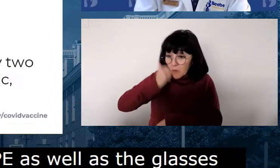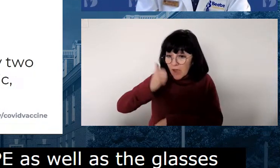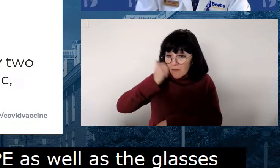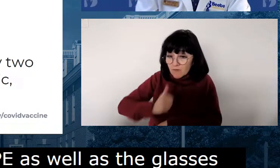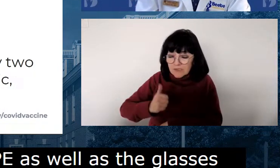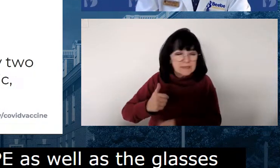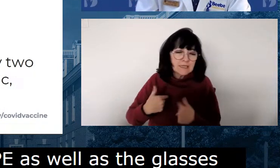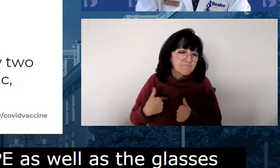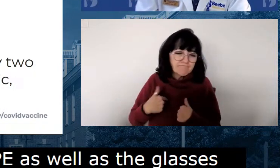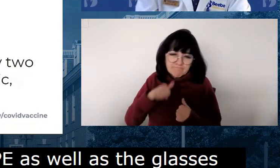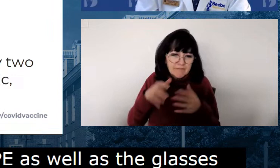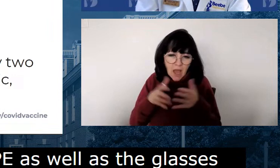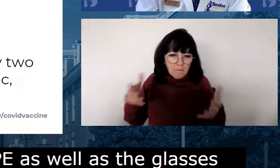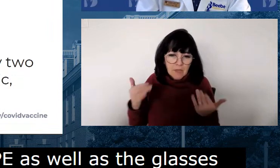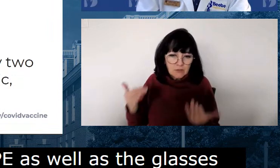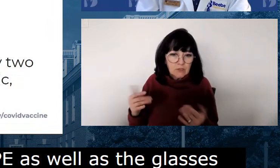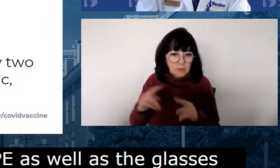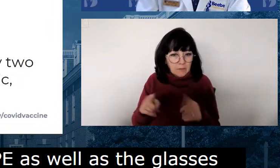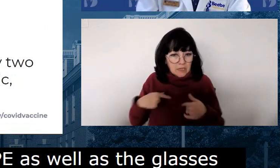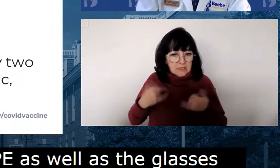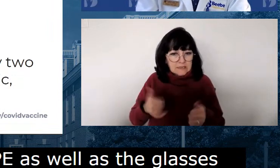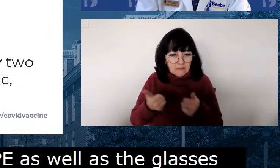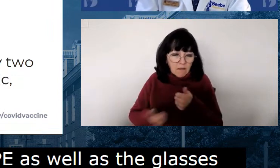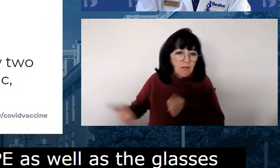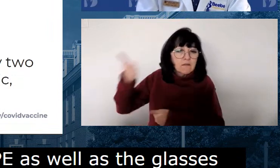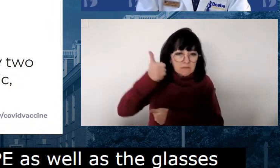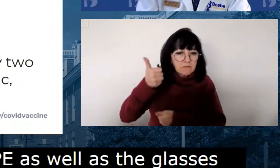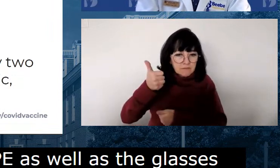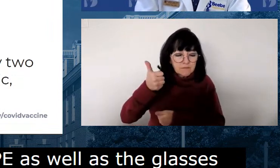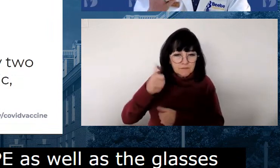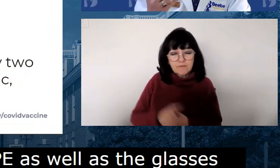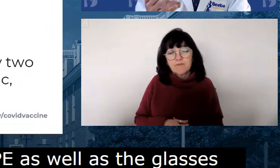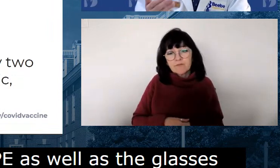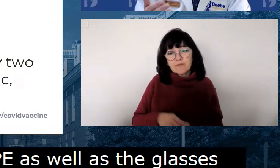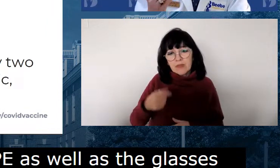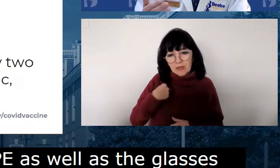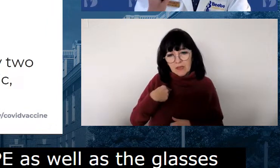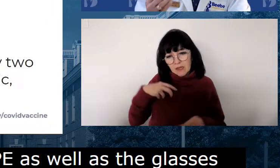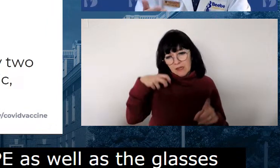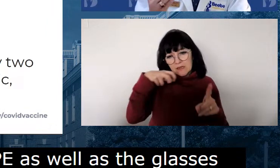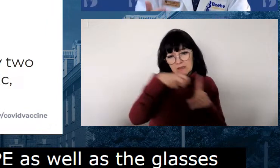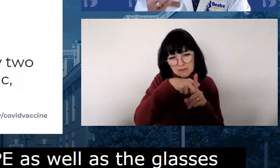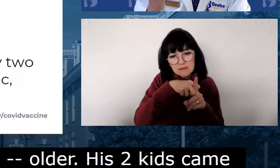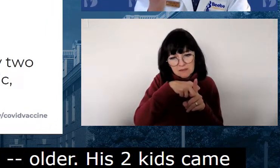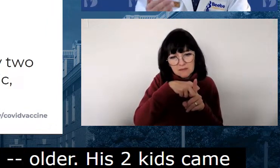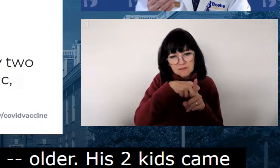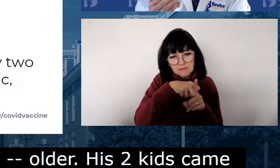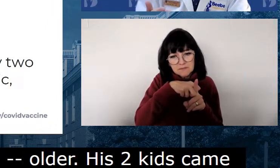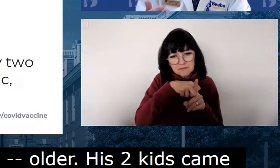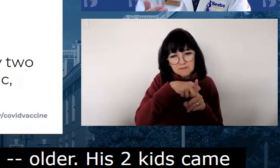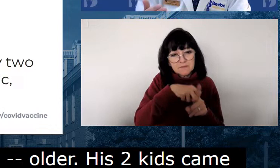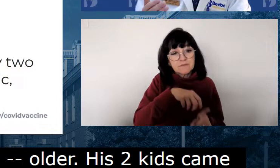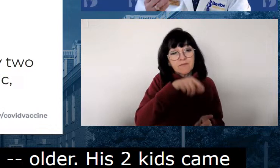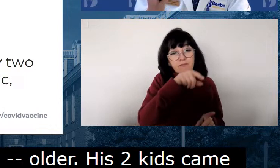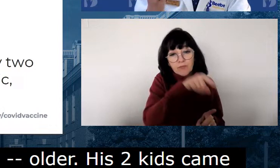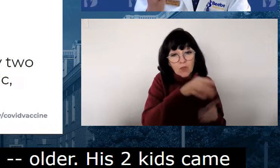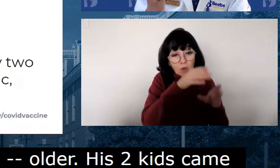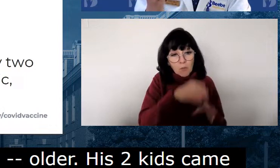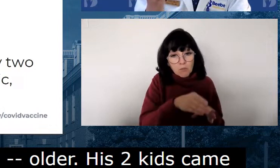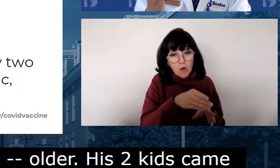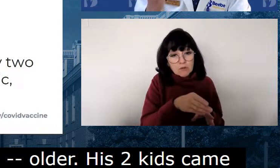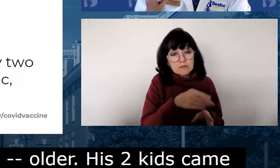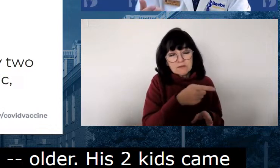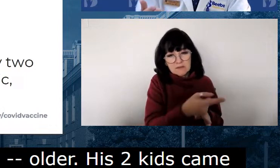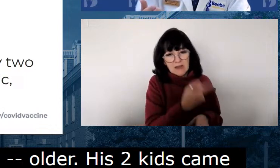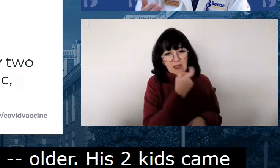older, and his 2 kids came to me and asked, can we please go in and see Dad